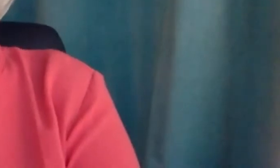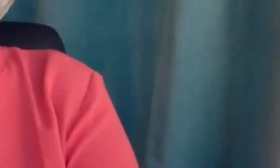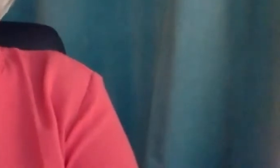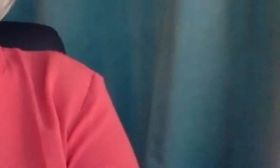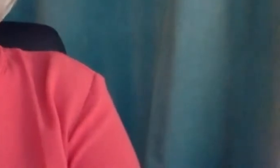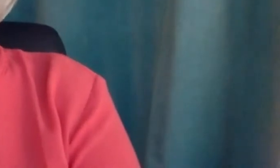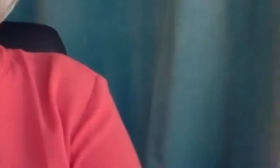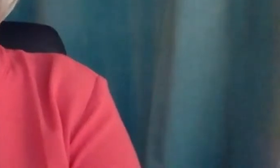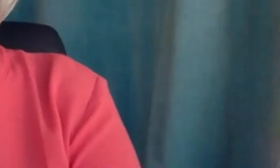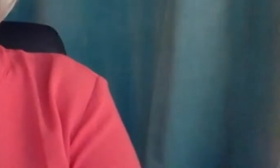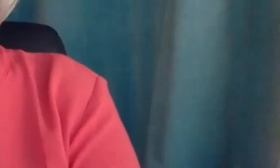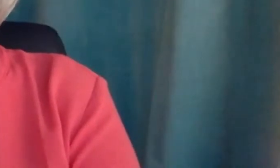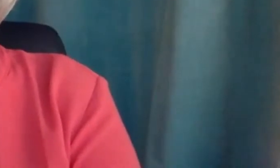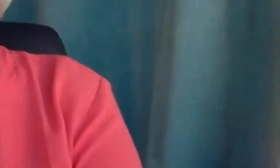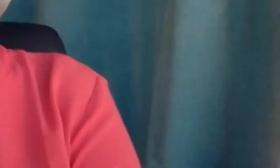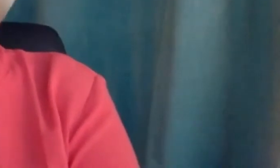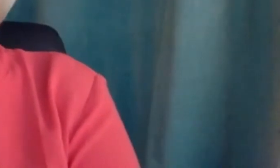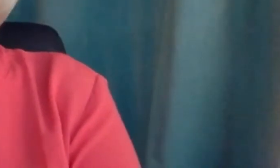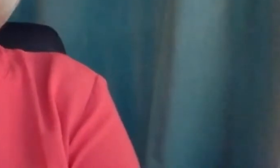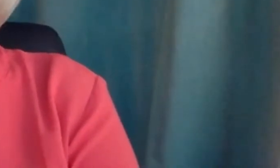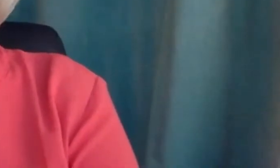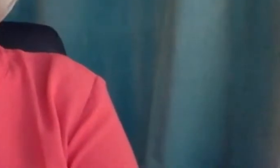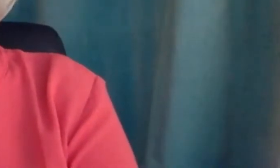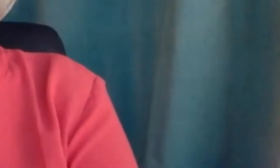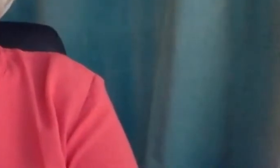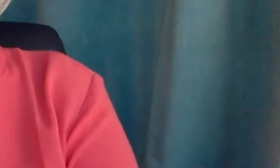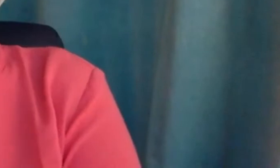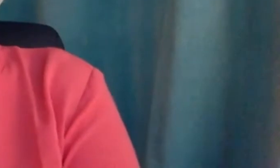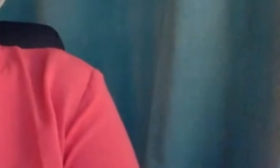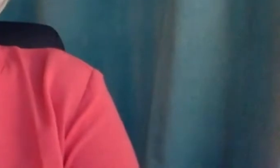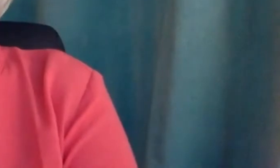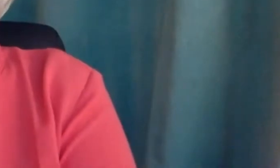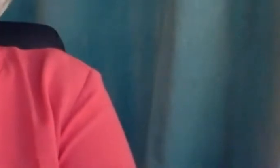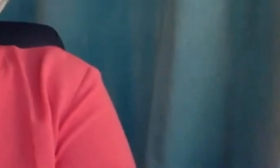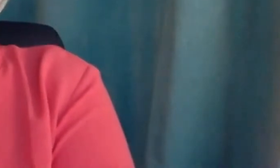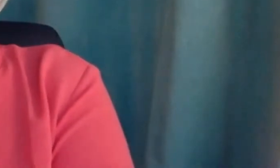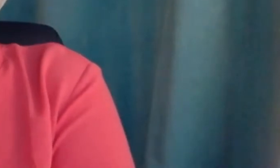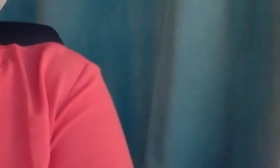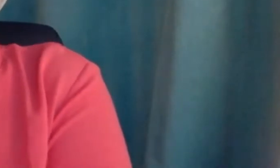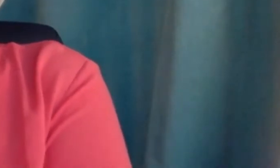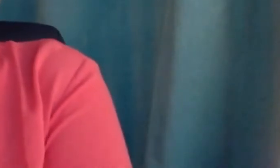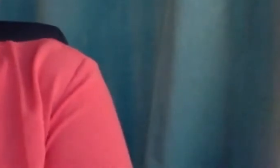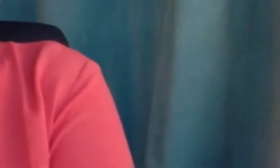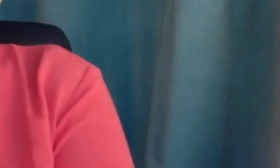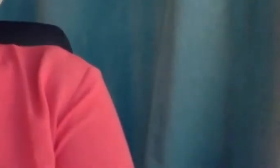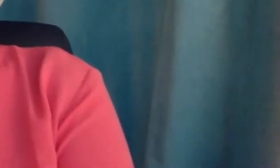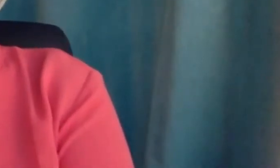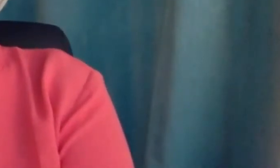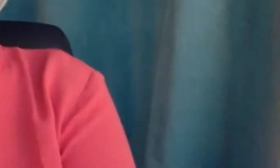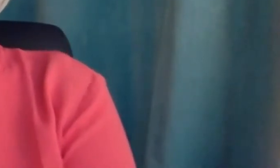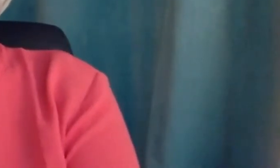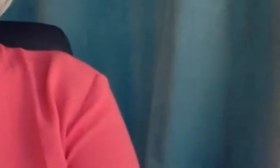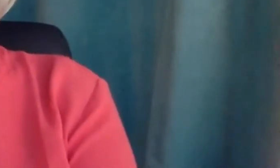attend individualized education planning or IEP planning meetings before a student leaves high school. So, VR offers